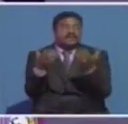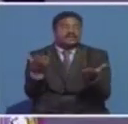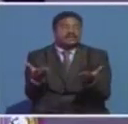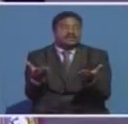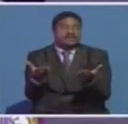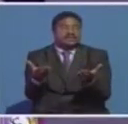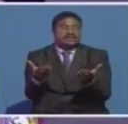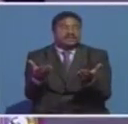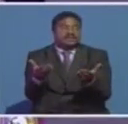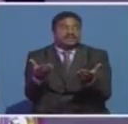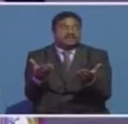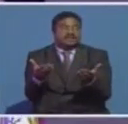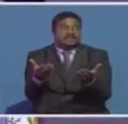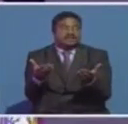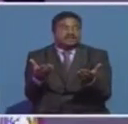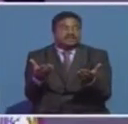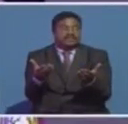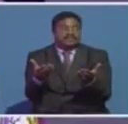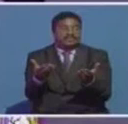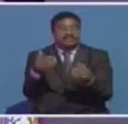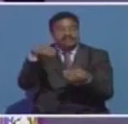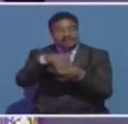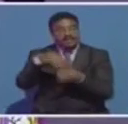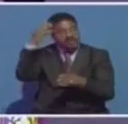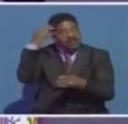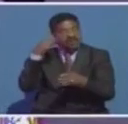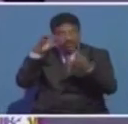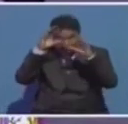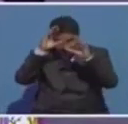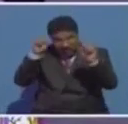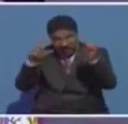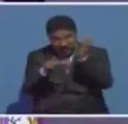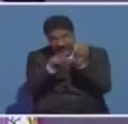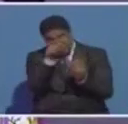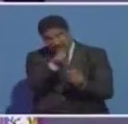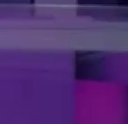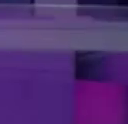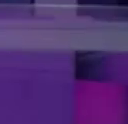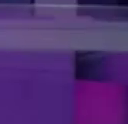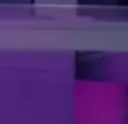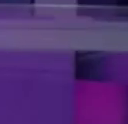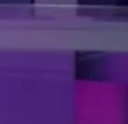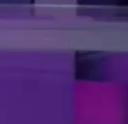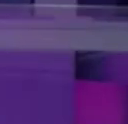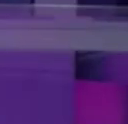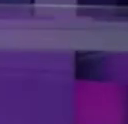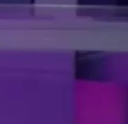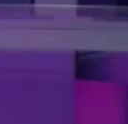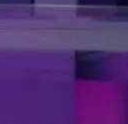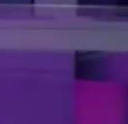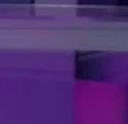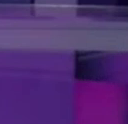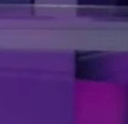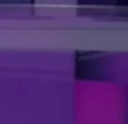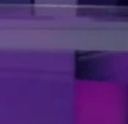basically we have those areas in which the Office of the Vice President operates from. So it's quite a big office. It is. Supervising 2 or